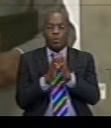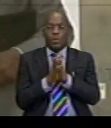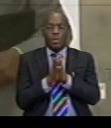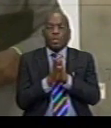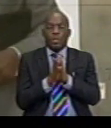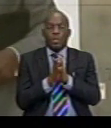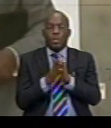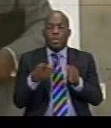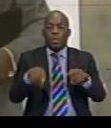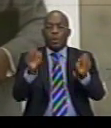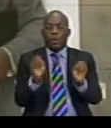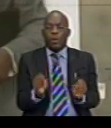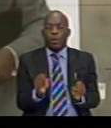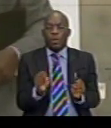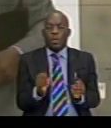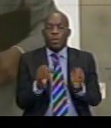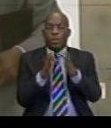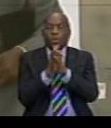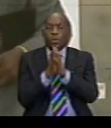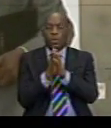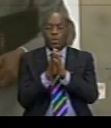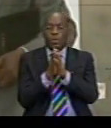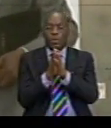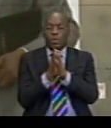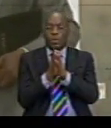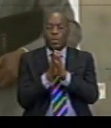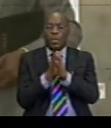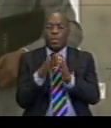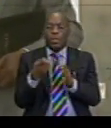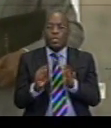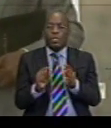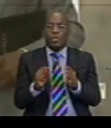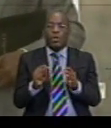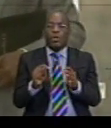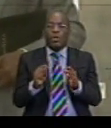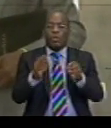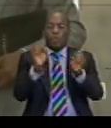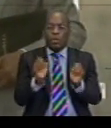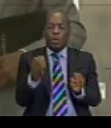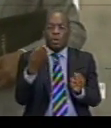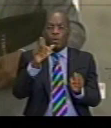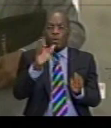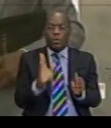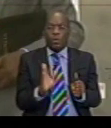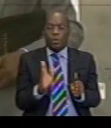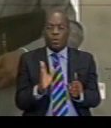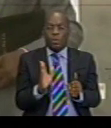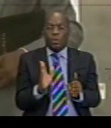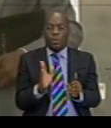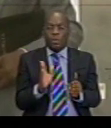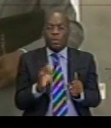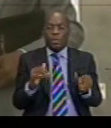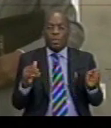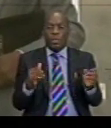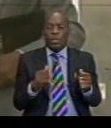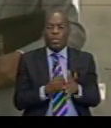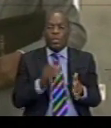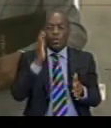Spirit of God, through the power of the Spirit of God. Let Togolese be saved.